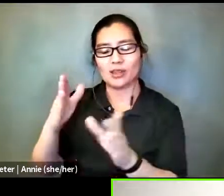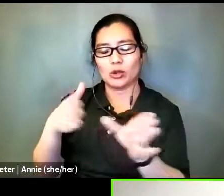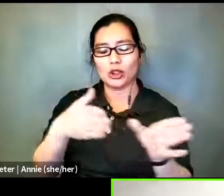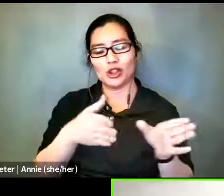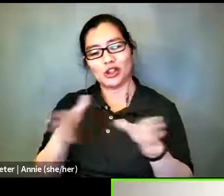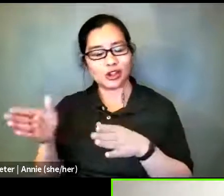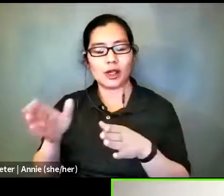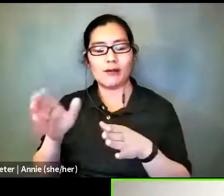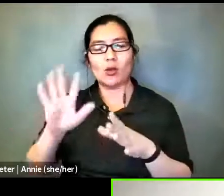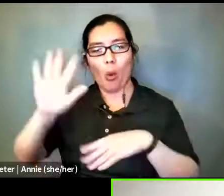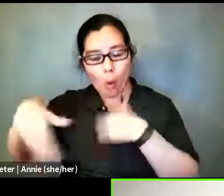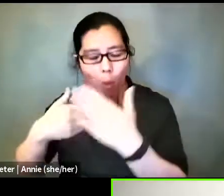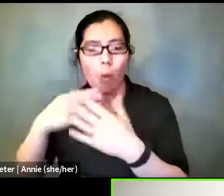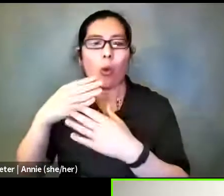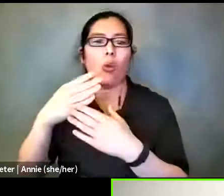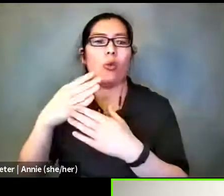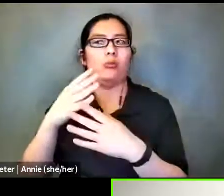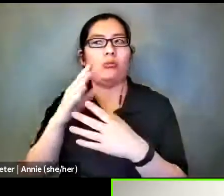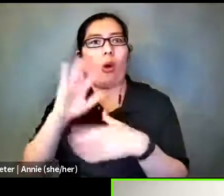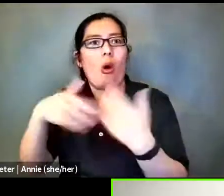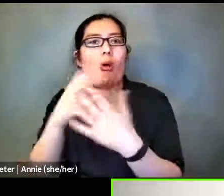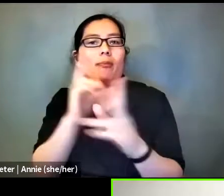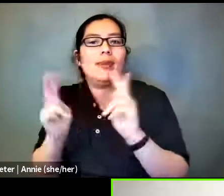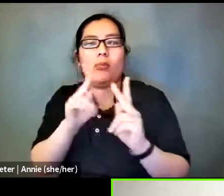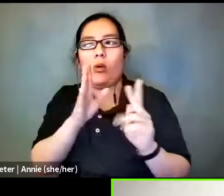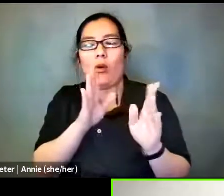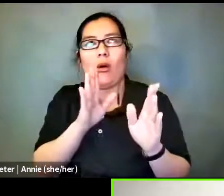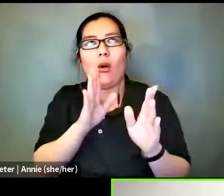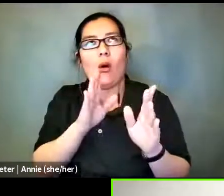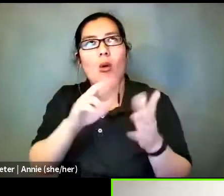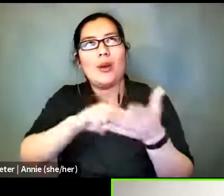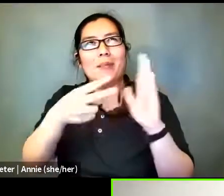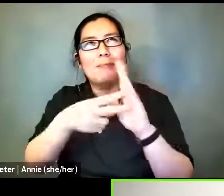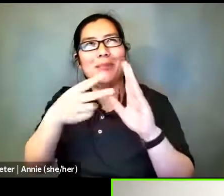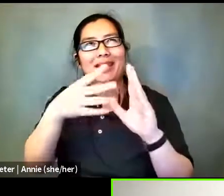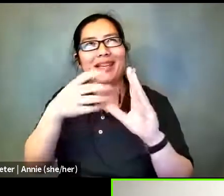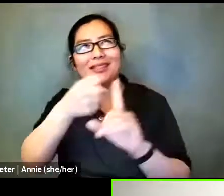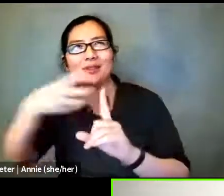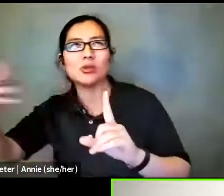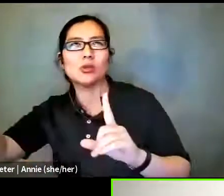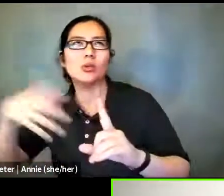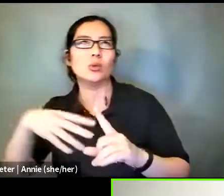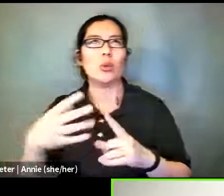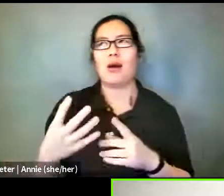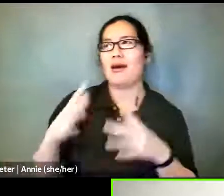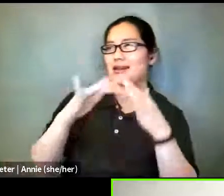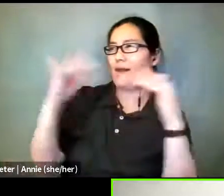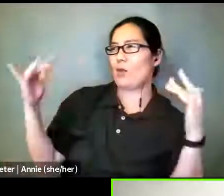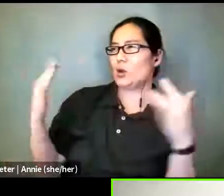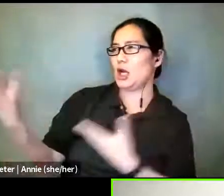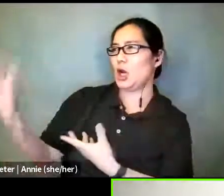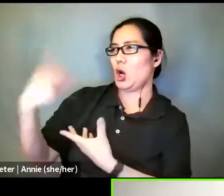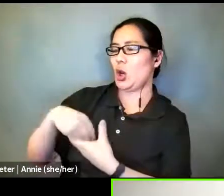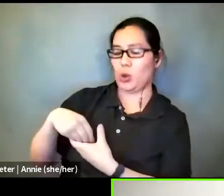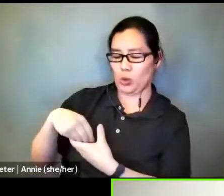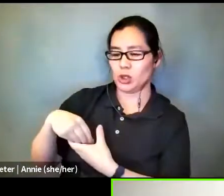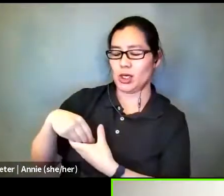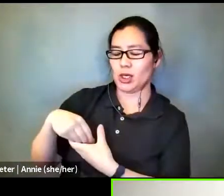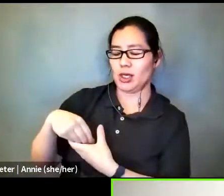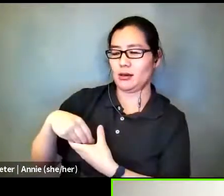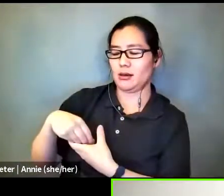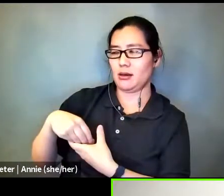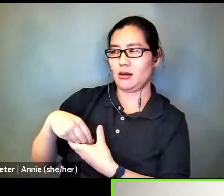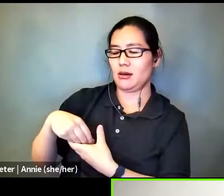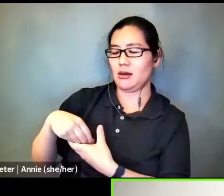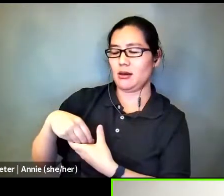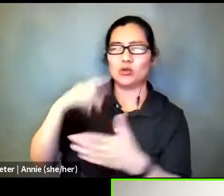do when we talk about diversity and inclusion. Really creating that space of shared understanding of, oh, these are the structures that